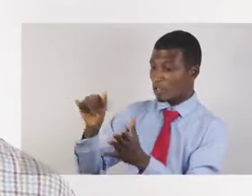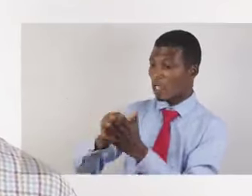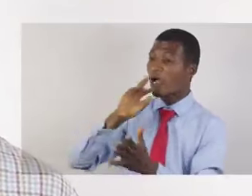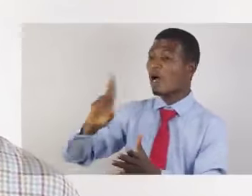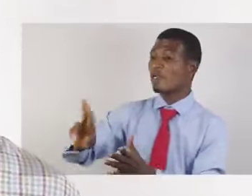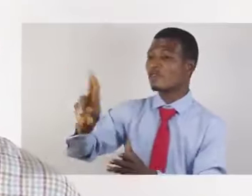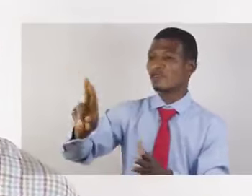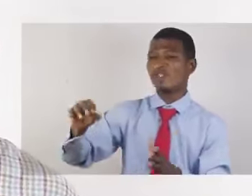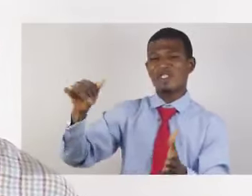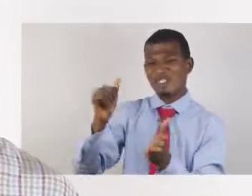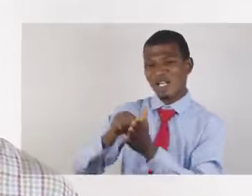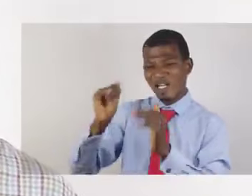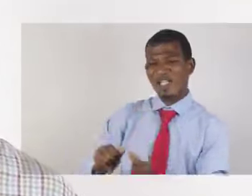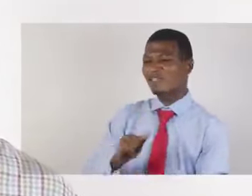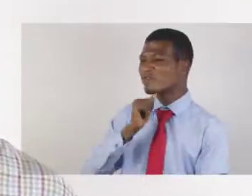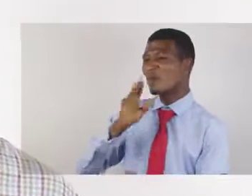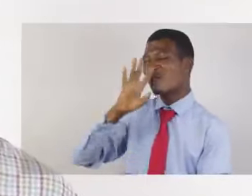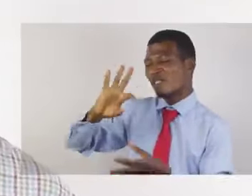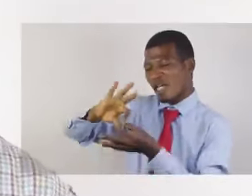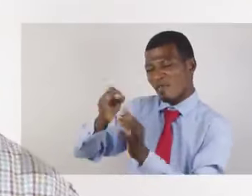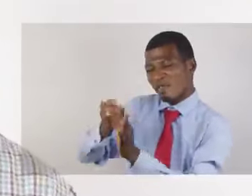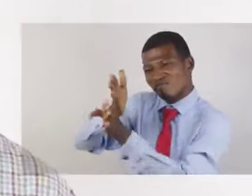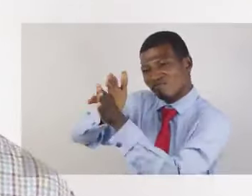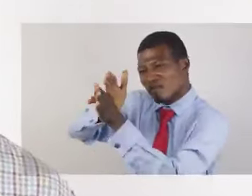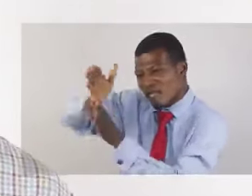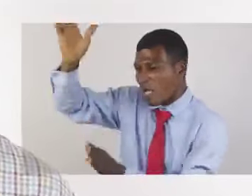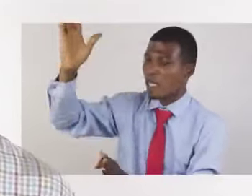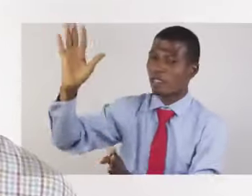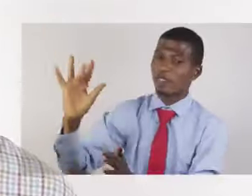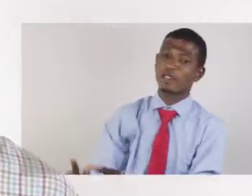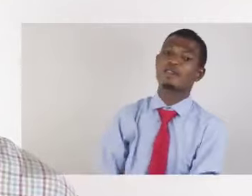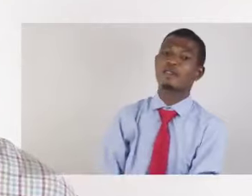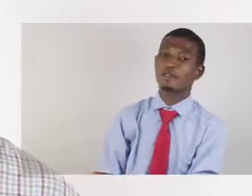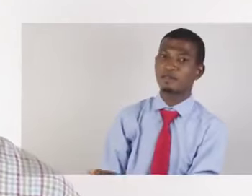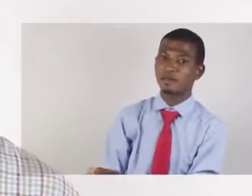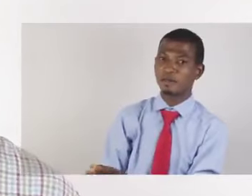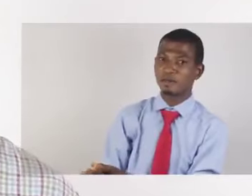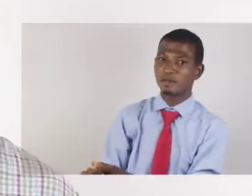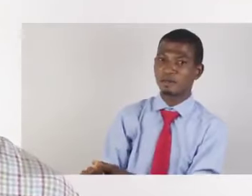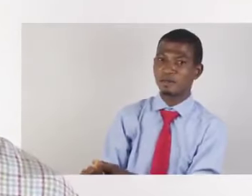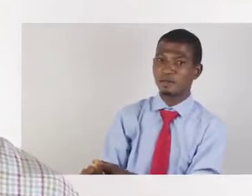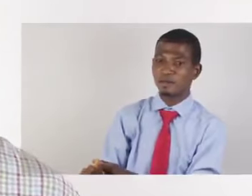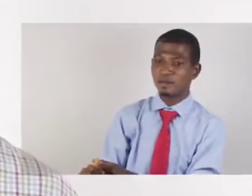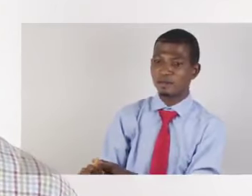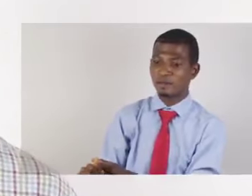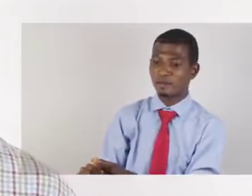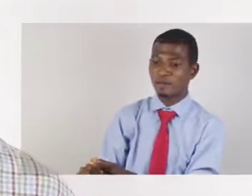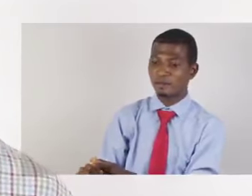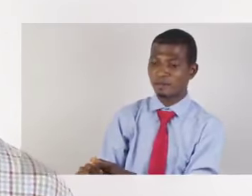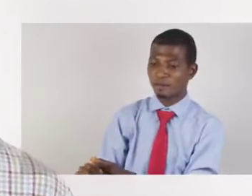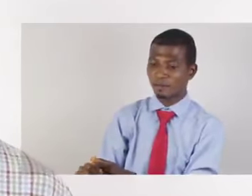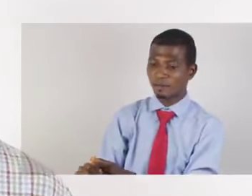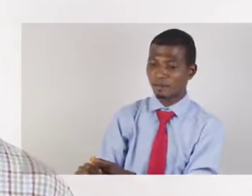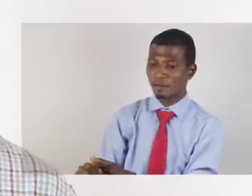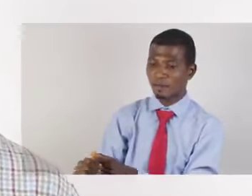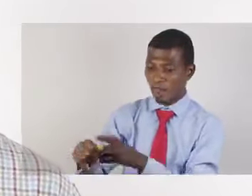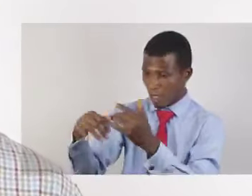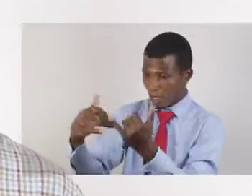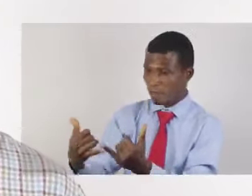that are used cannot be interpreted based on the normal meanings that we attribute to